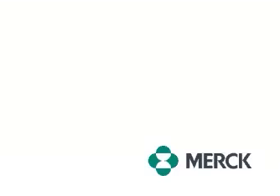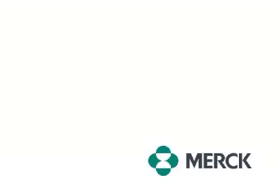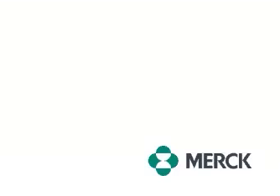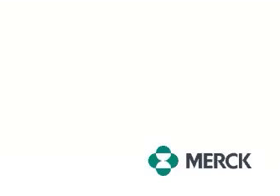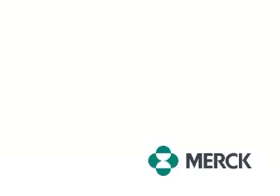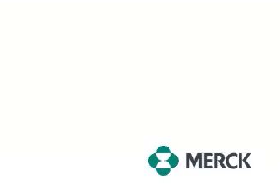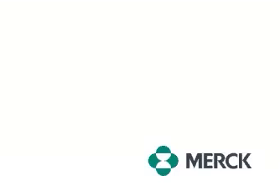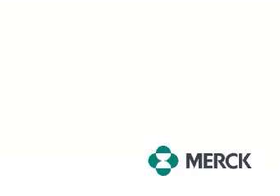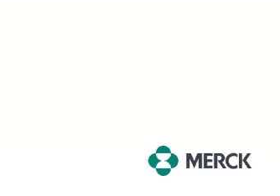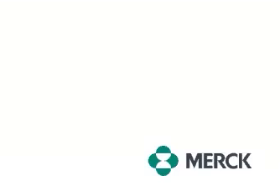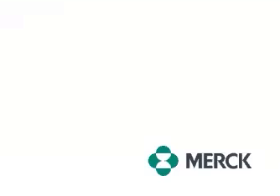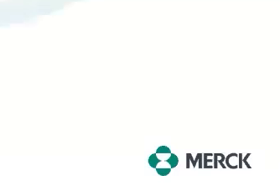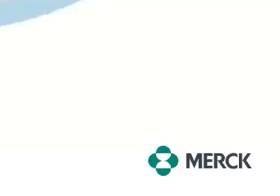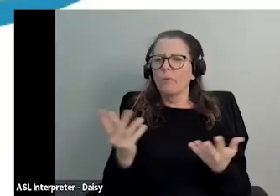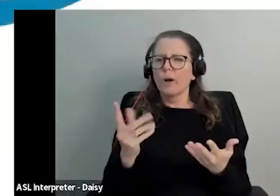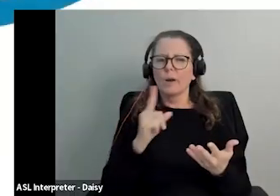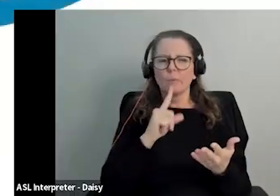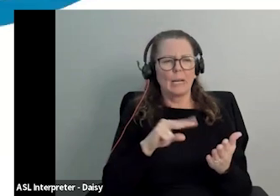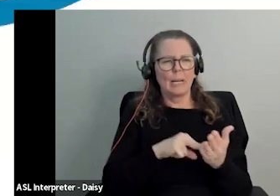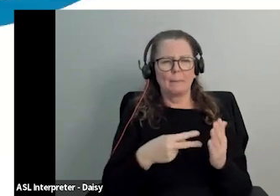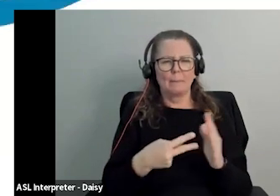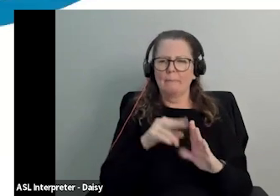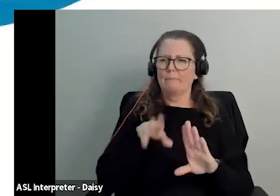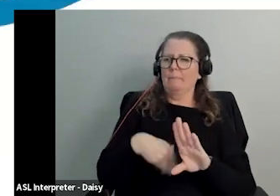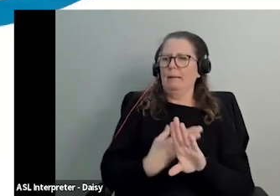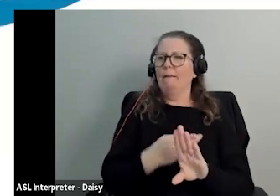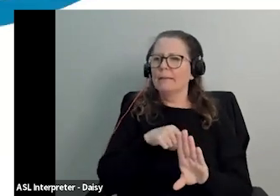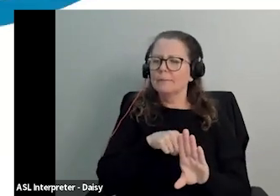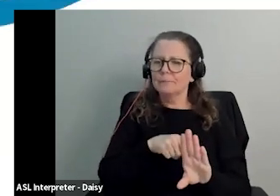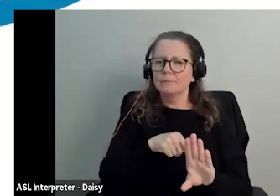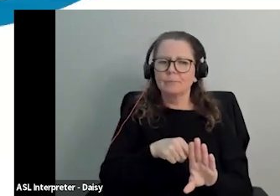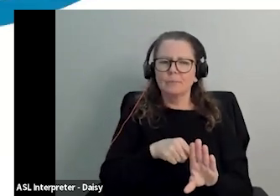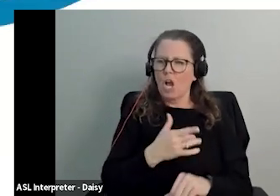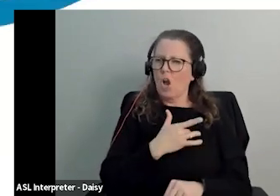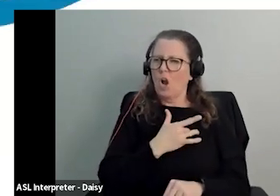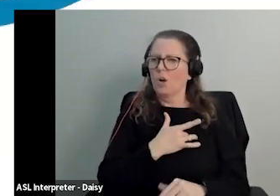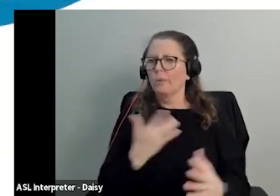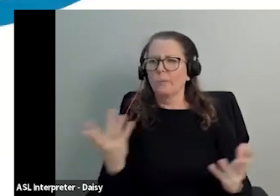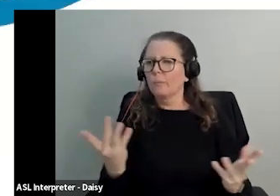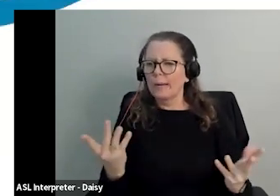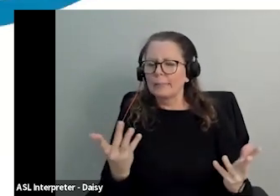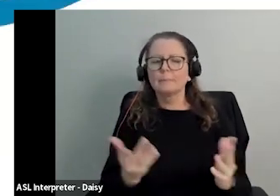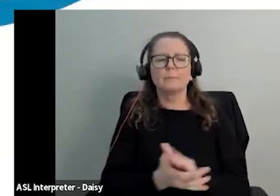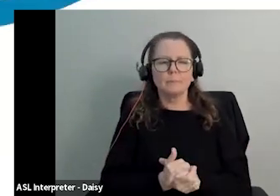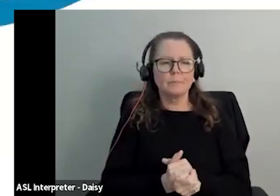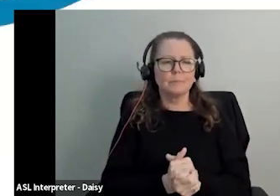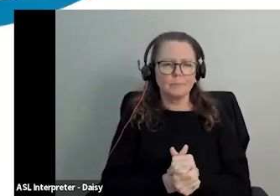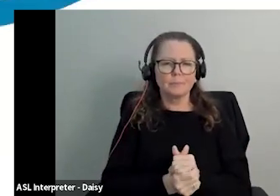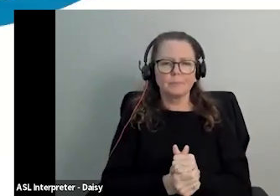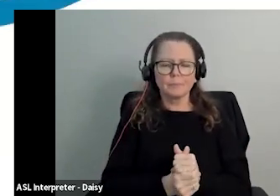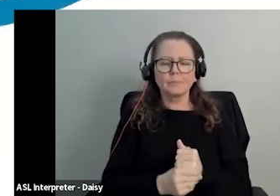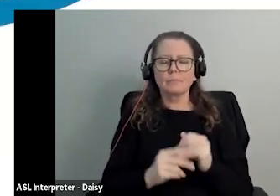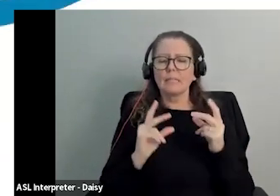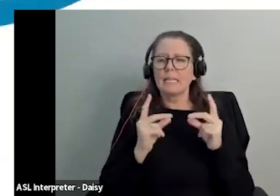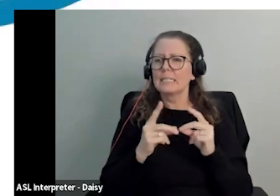of, what does this really mean at the heart of it? And so we're going to talk about today what digital accessibility